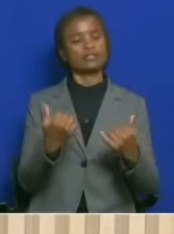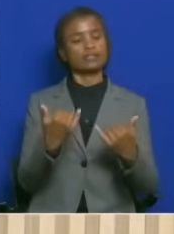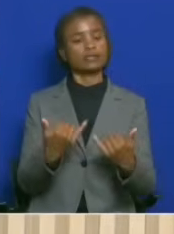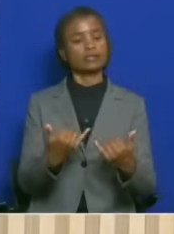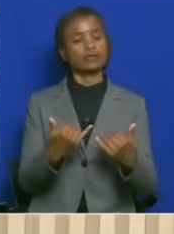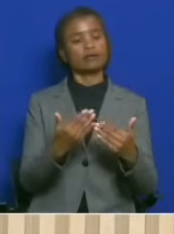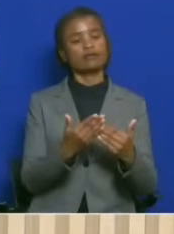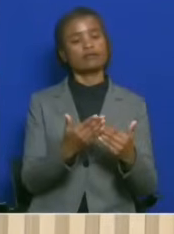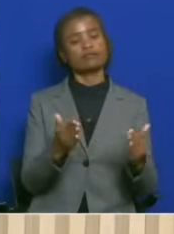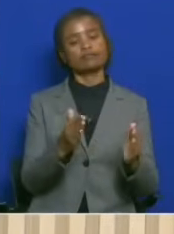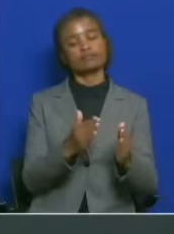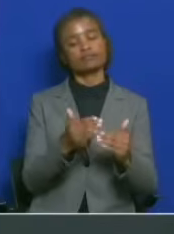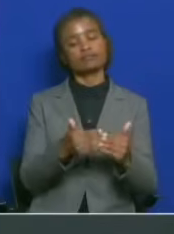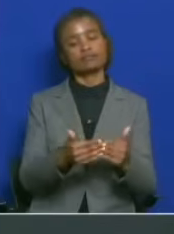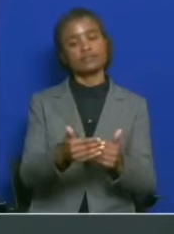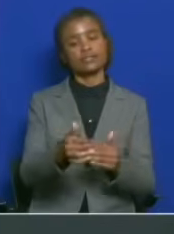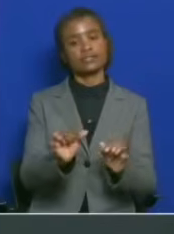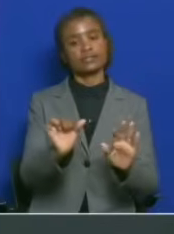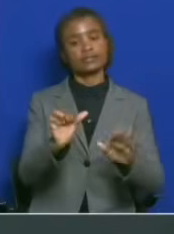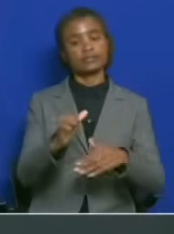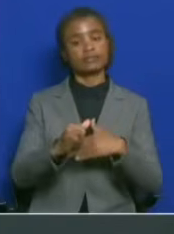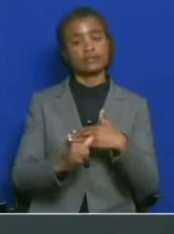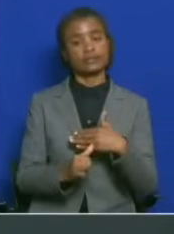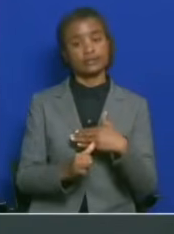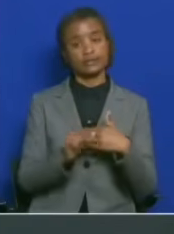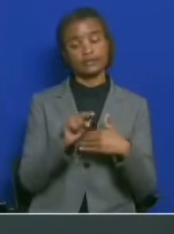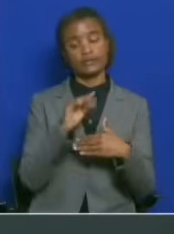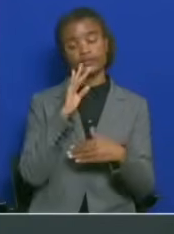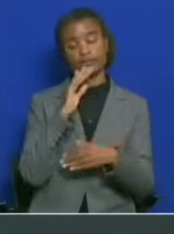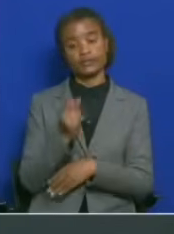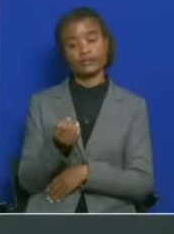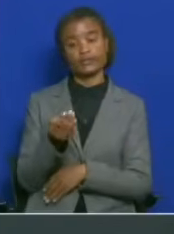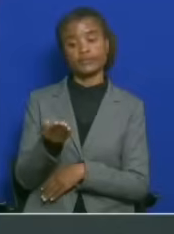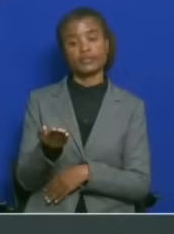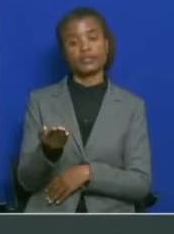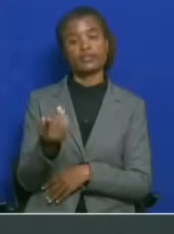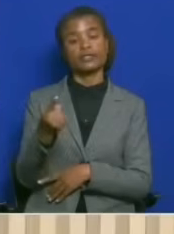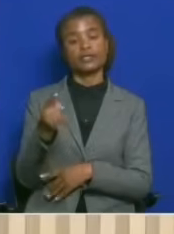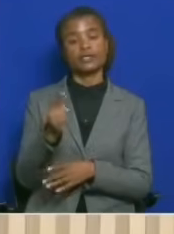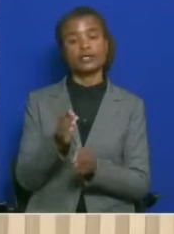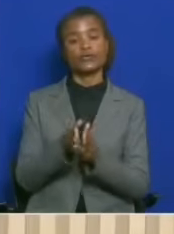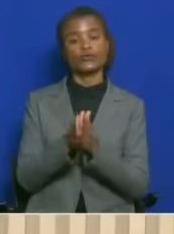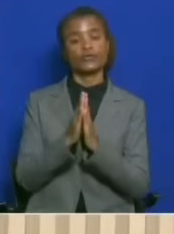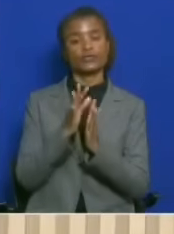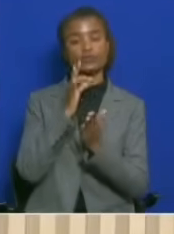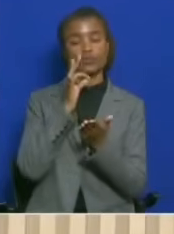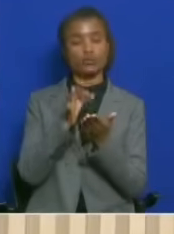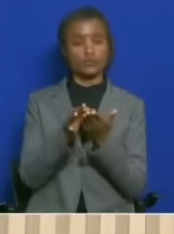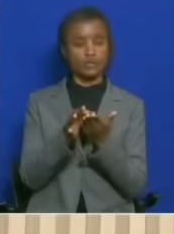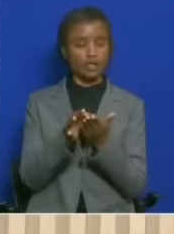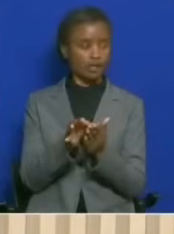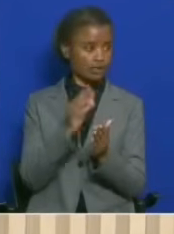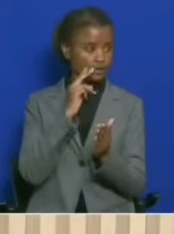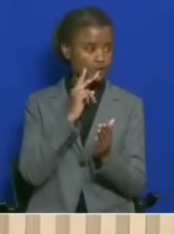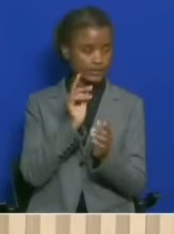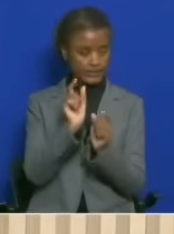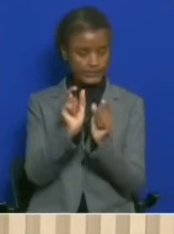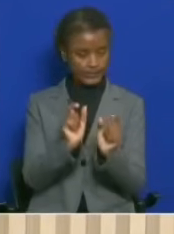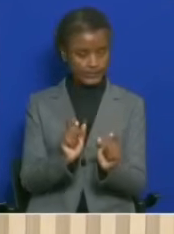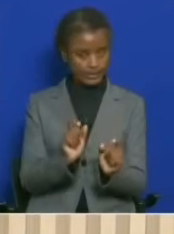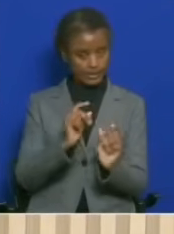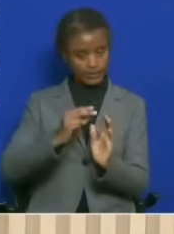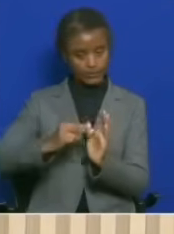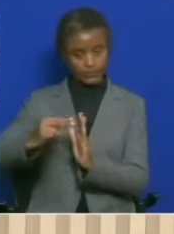of bid, request for proposal, and then it continues. That's it, Commissioner Khumalo. So it's a screenshot of tenders,